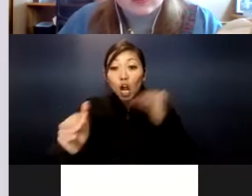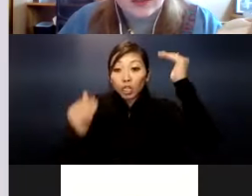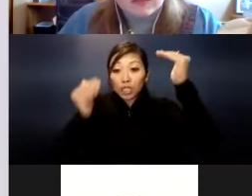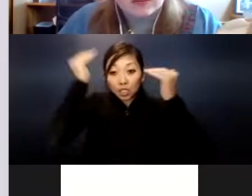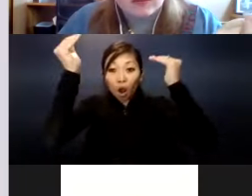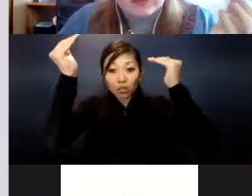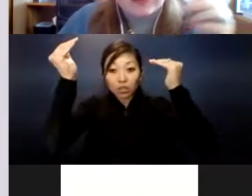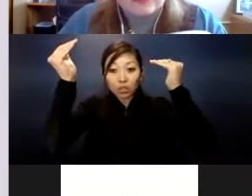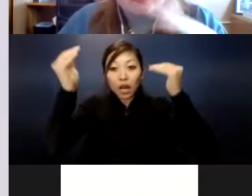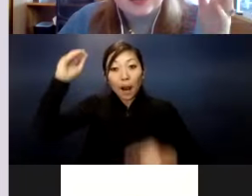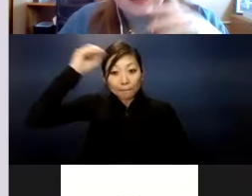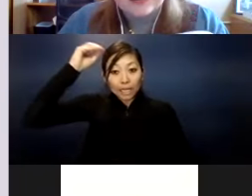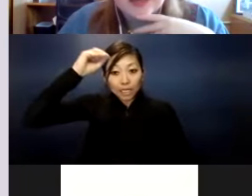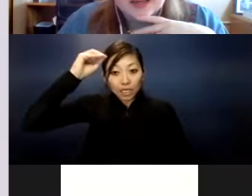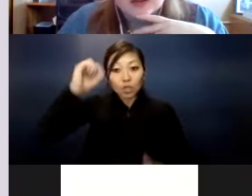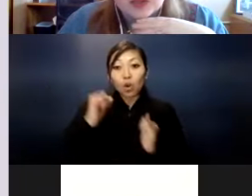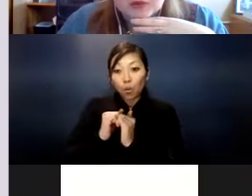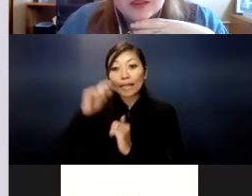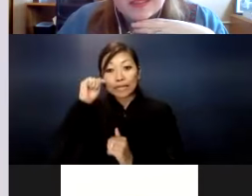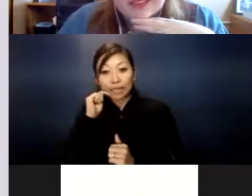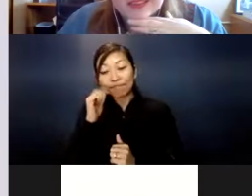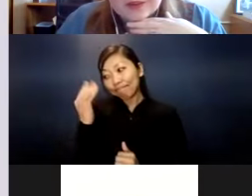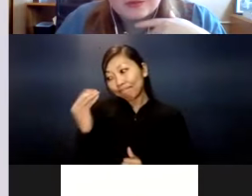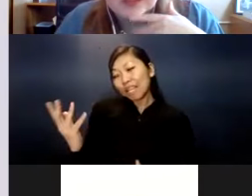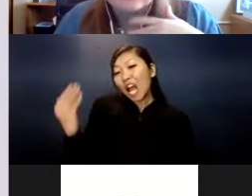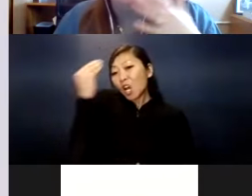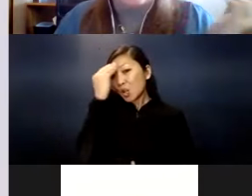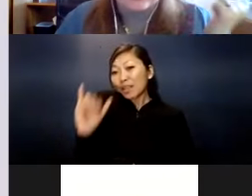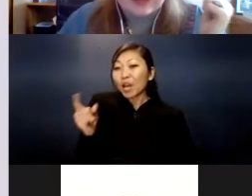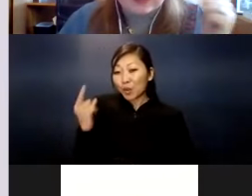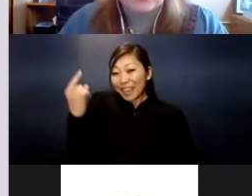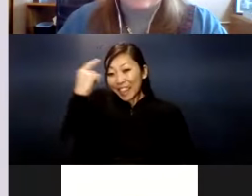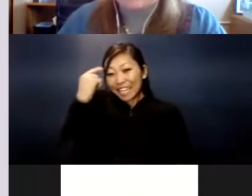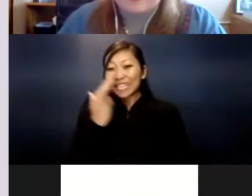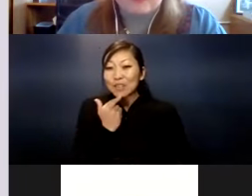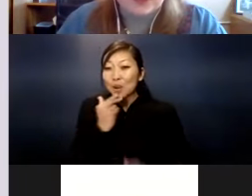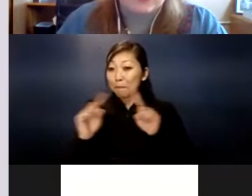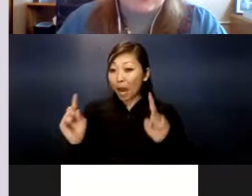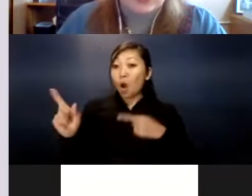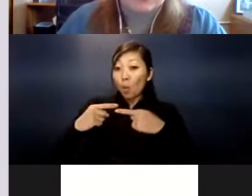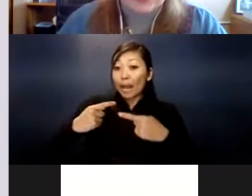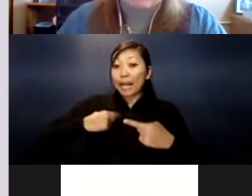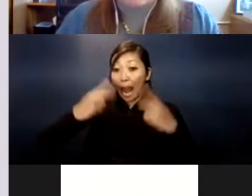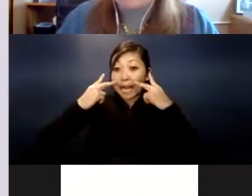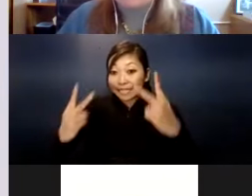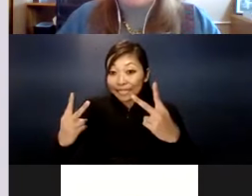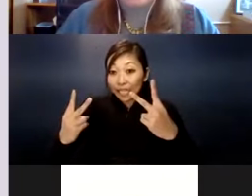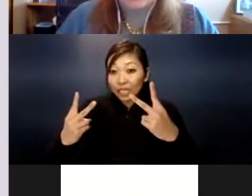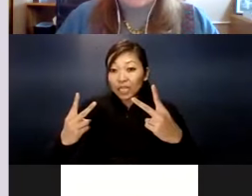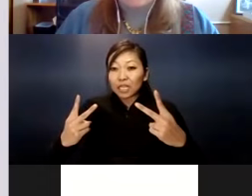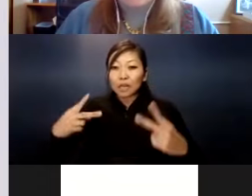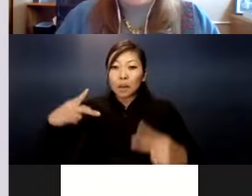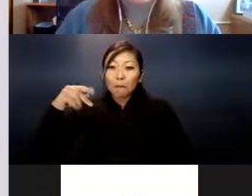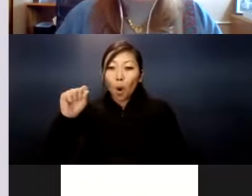in their life, you can say, well, yeah, I know you think that's cute, but here's what I see when I see somebody being possessive